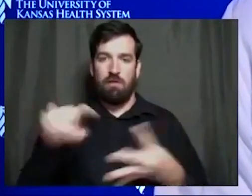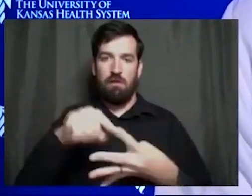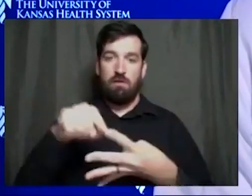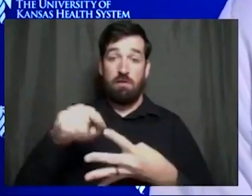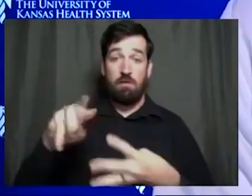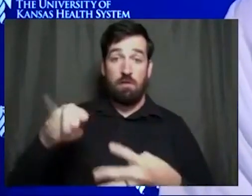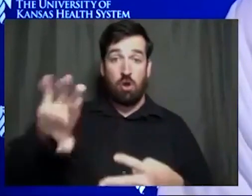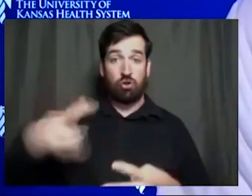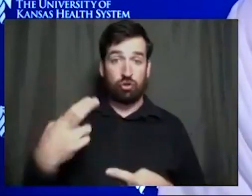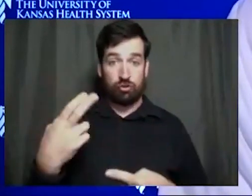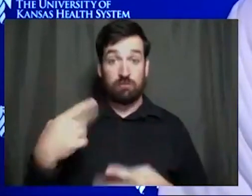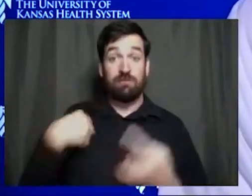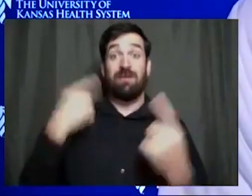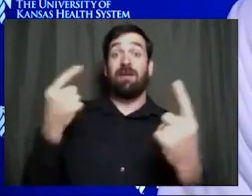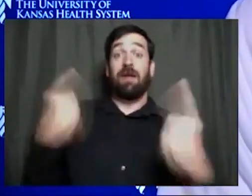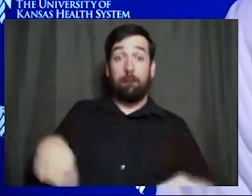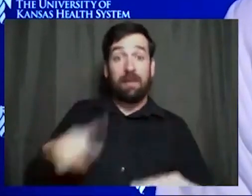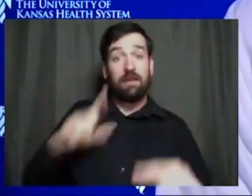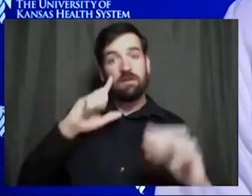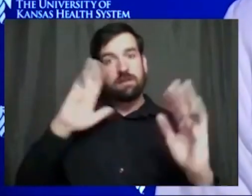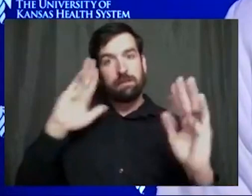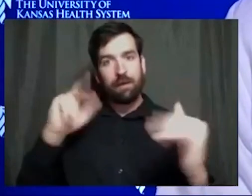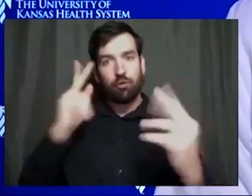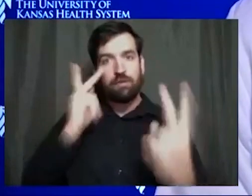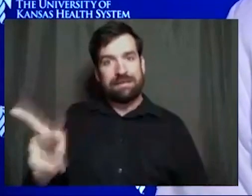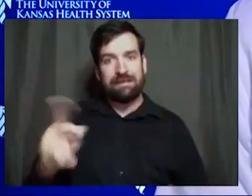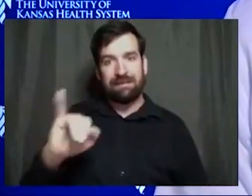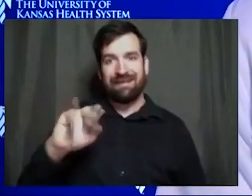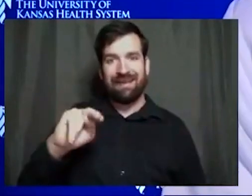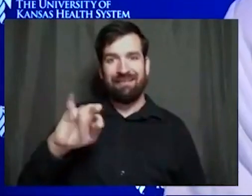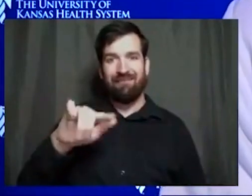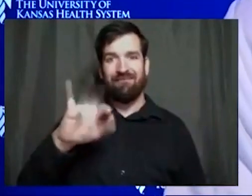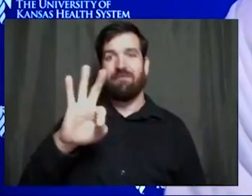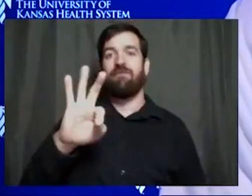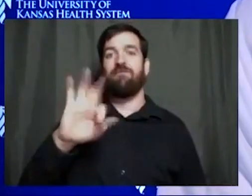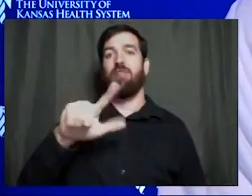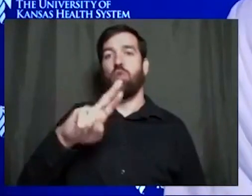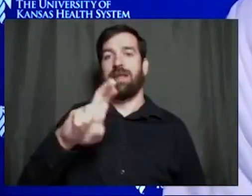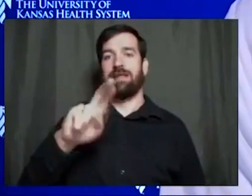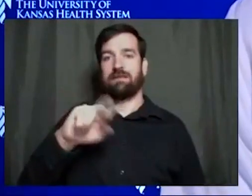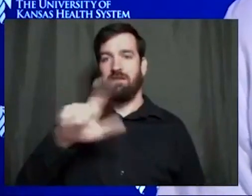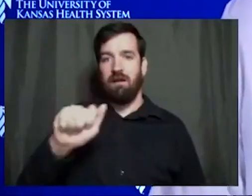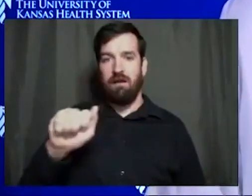see influenza and COVID